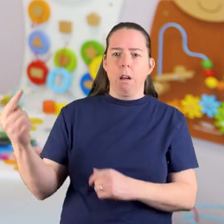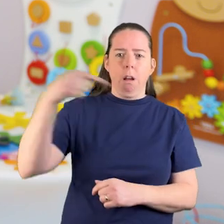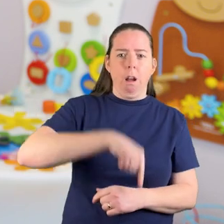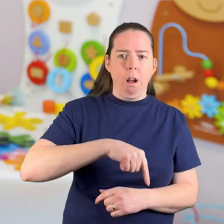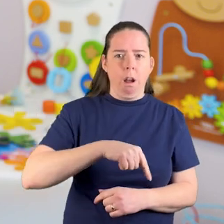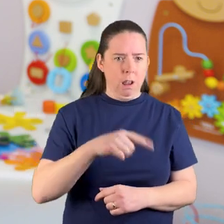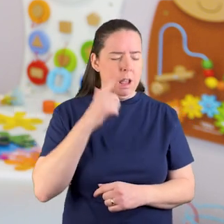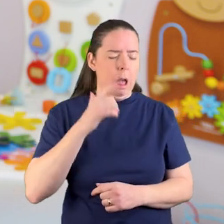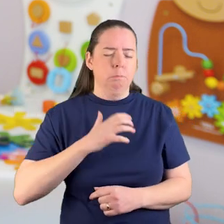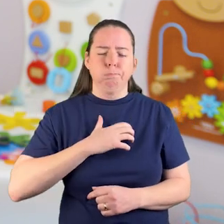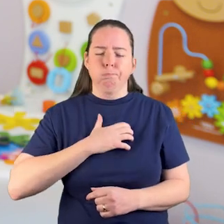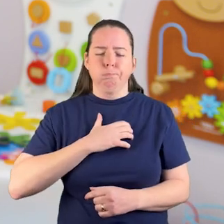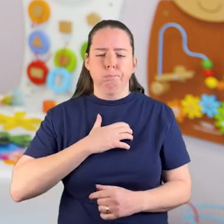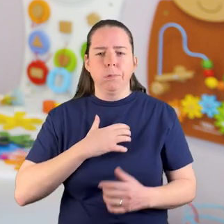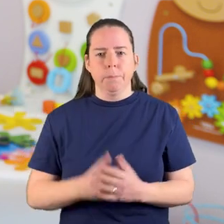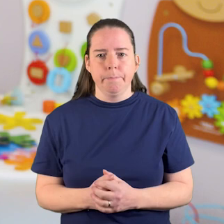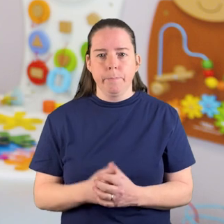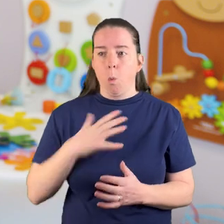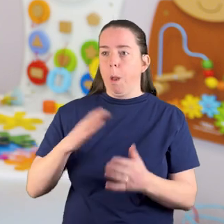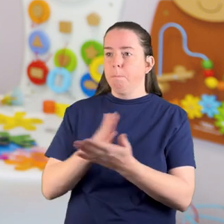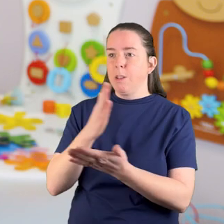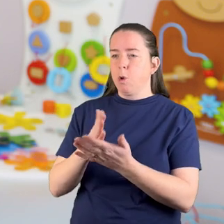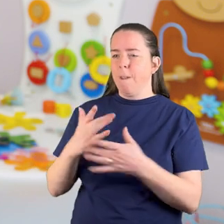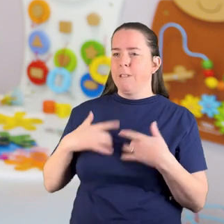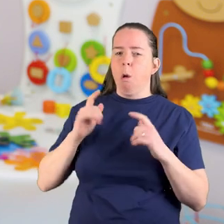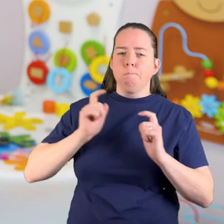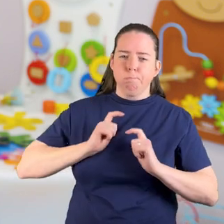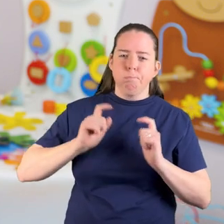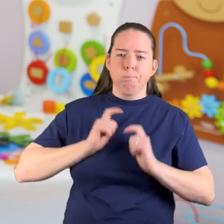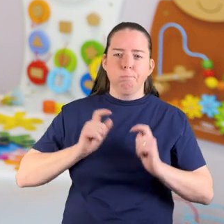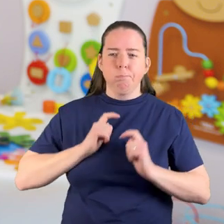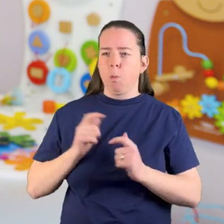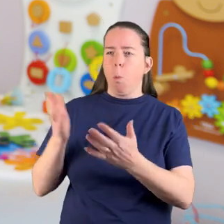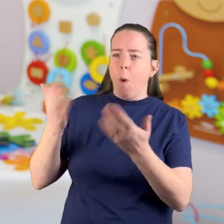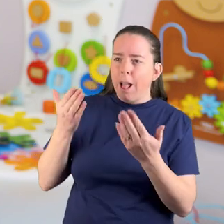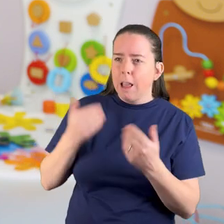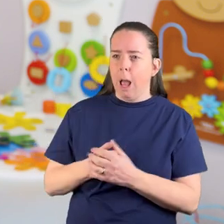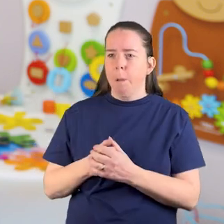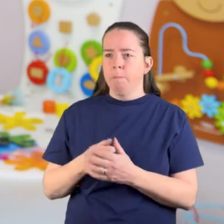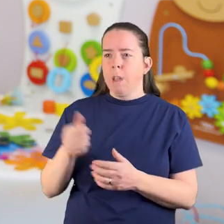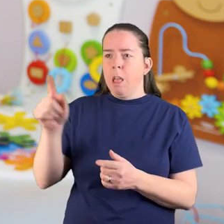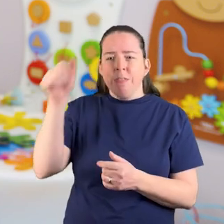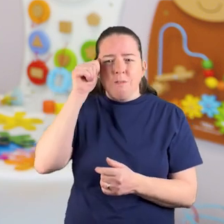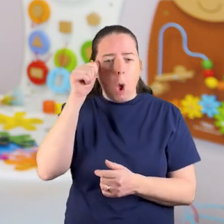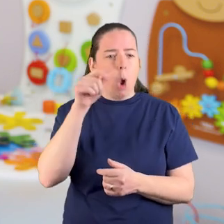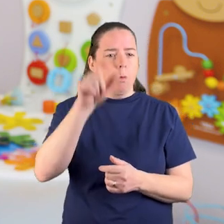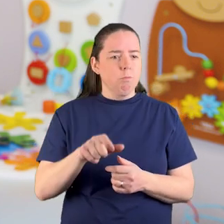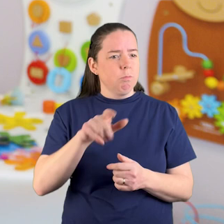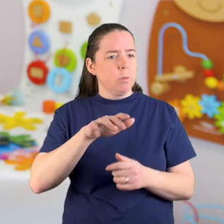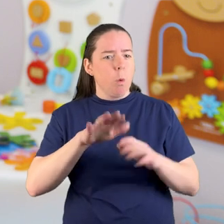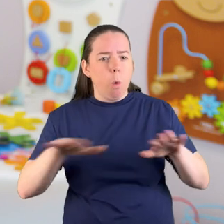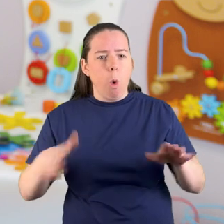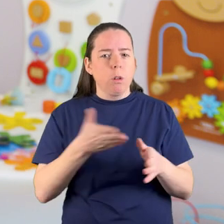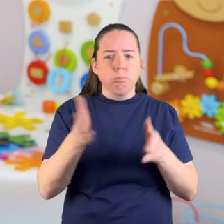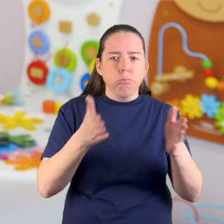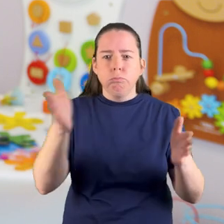baby with them can be really nerve-wracking. So we make sure that at first they feel comfortable. We want to welcome them, orientate them onto the ward and just kind of provide them with